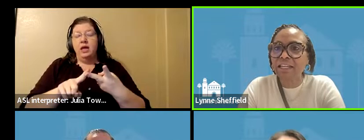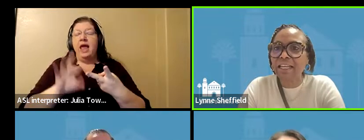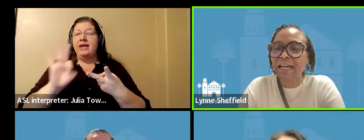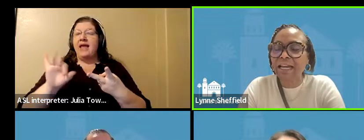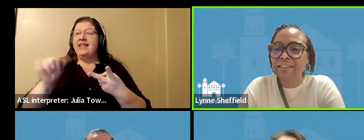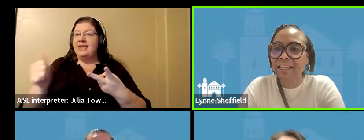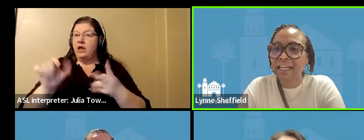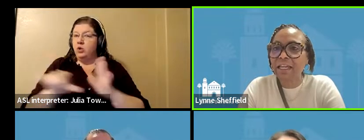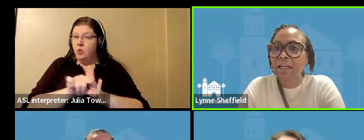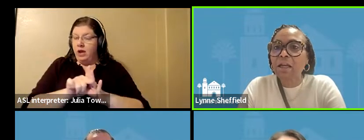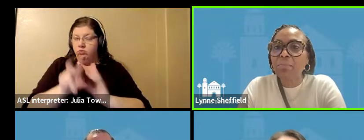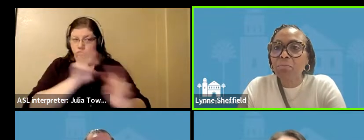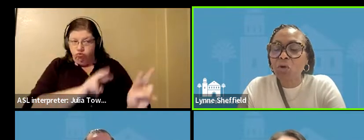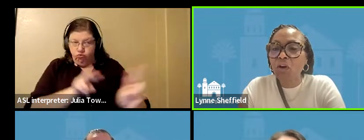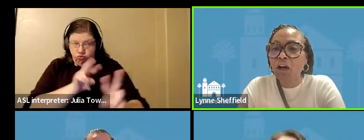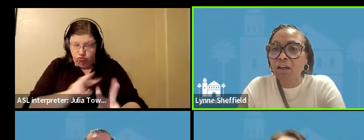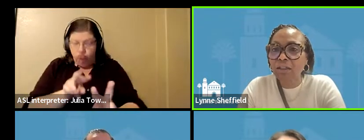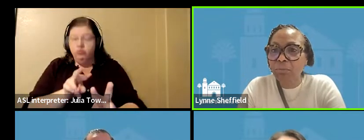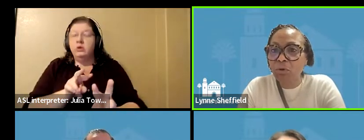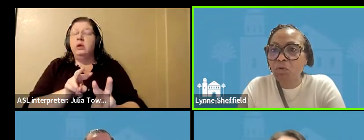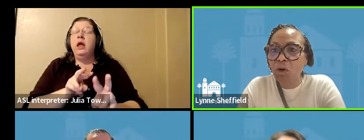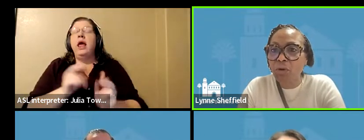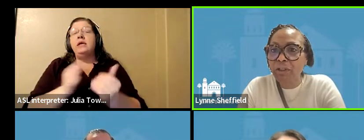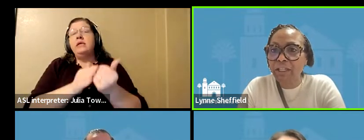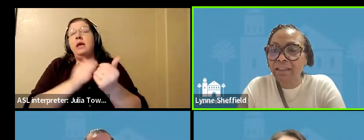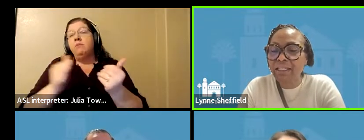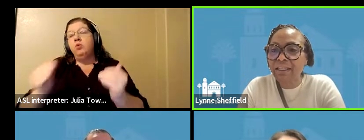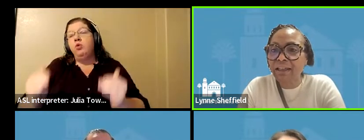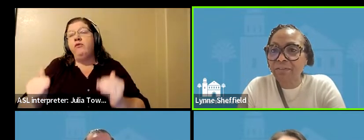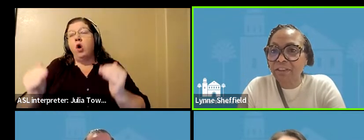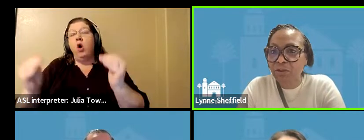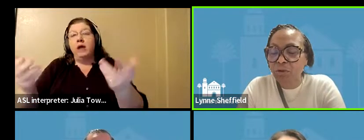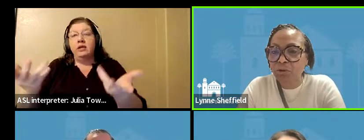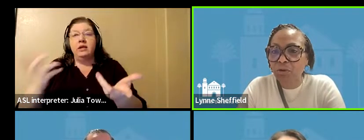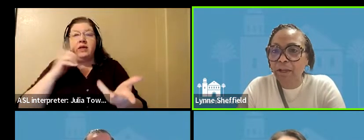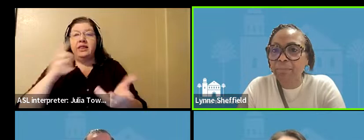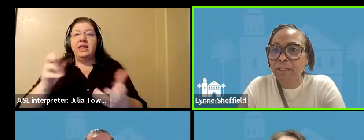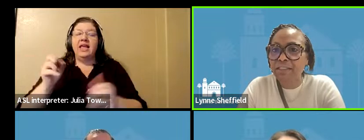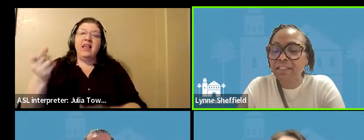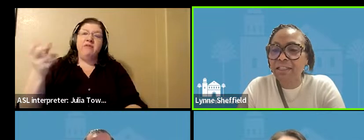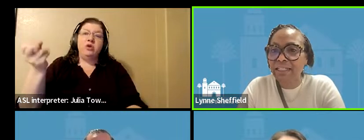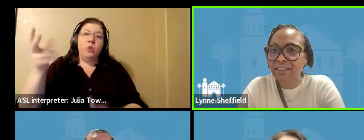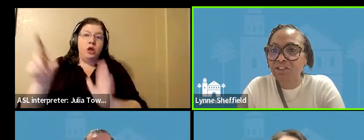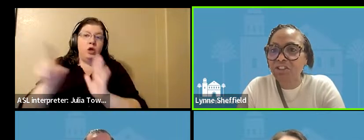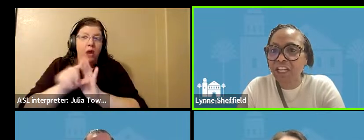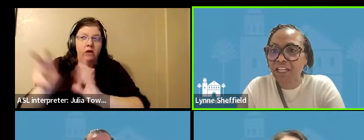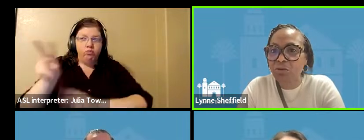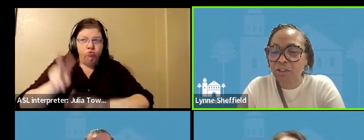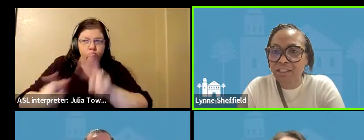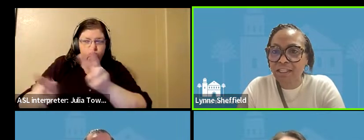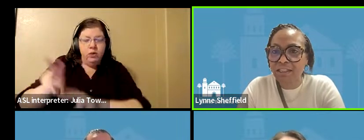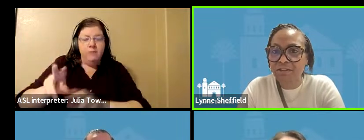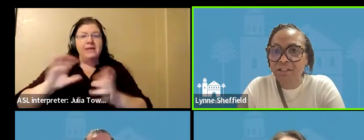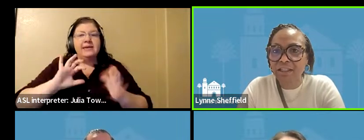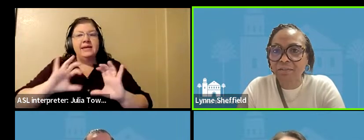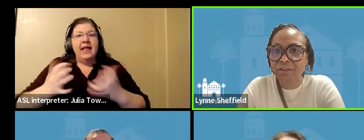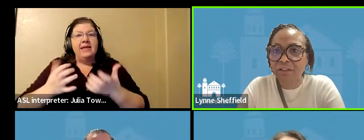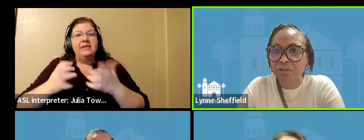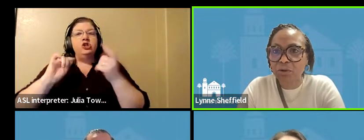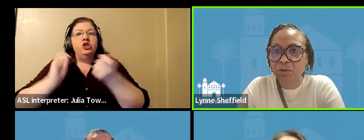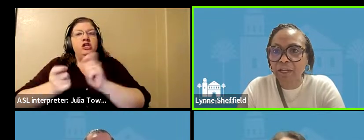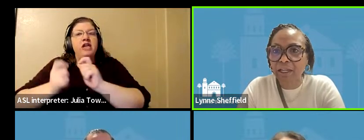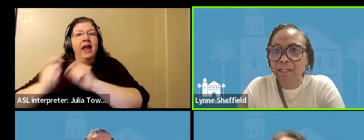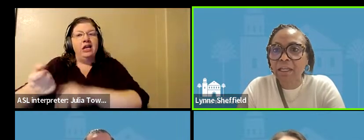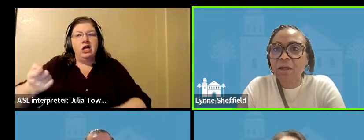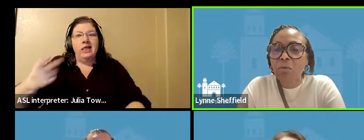then looking at as they move on and move forward in the 11th and 12th grade, because the classes change once they get to the 11th